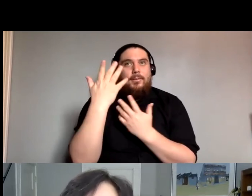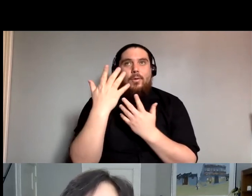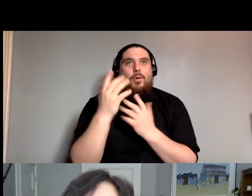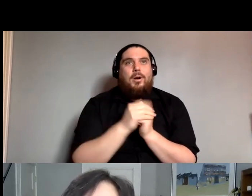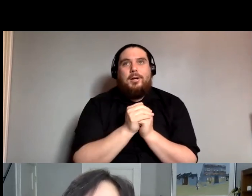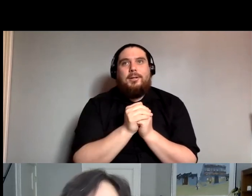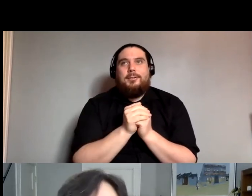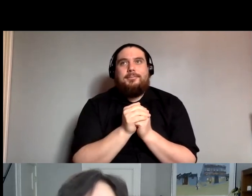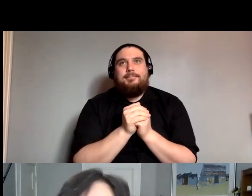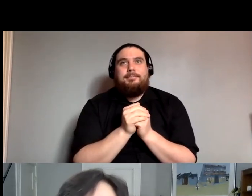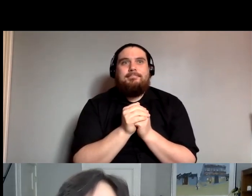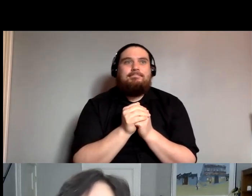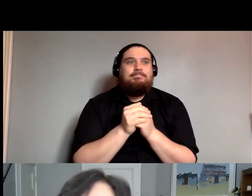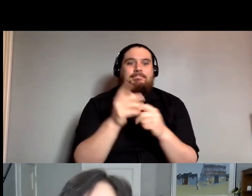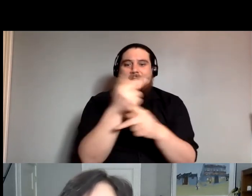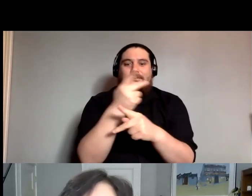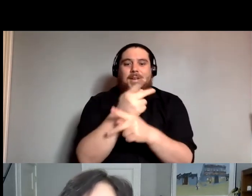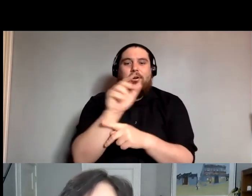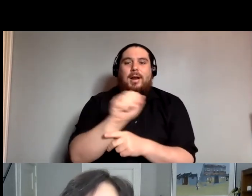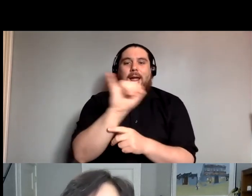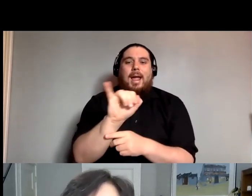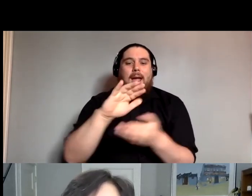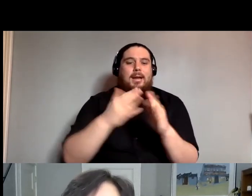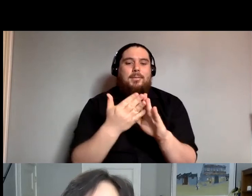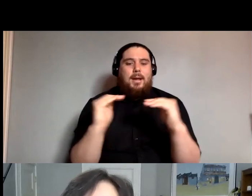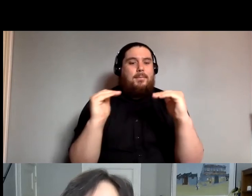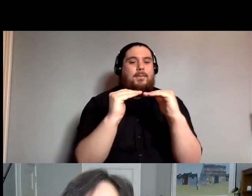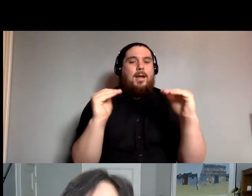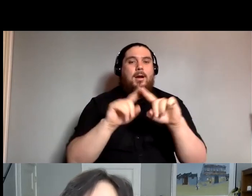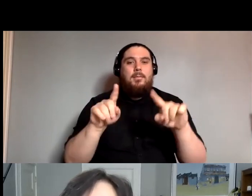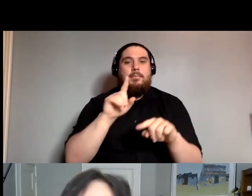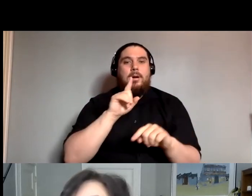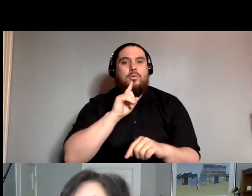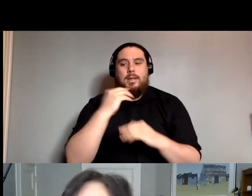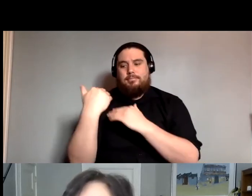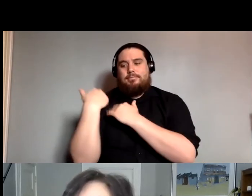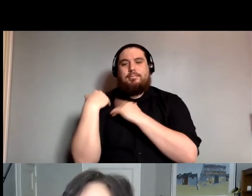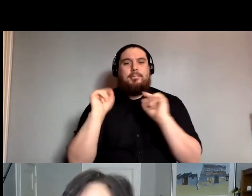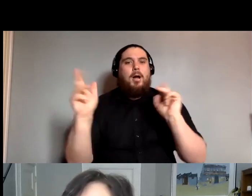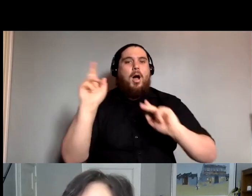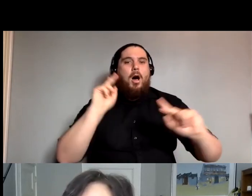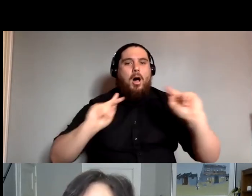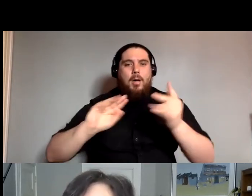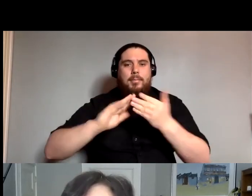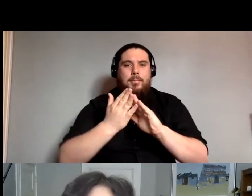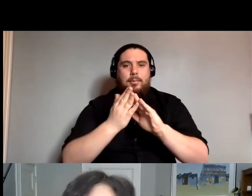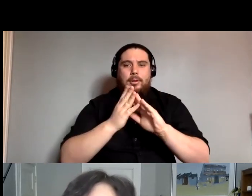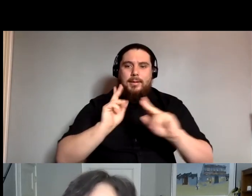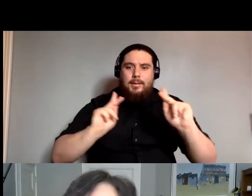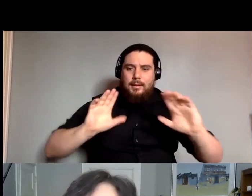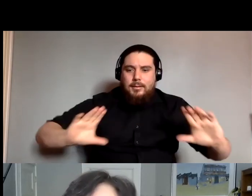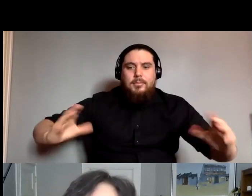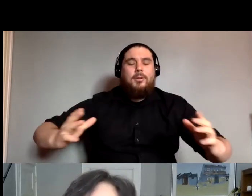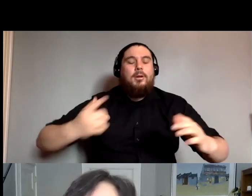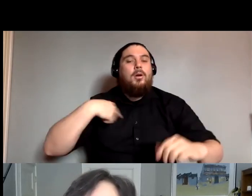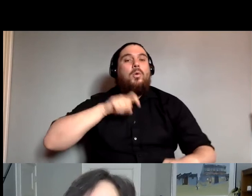to be fair. It really is a community's, everybody's role. When I say everybody, that means we have to really work with the government to make